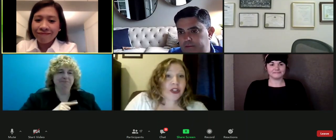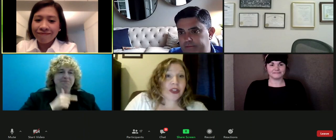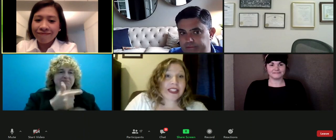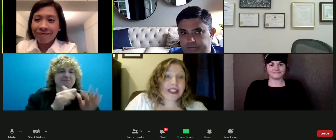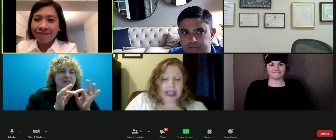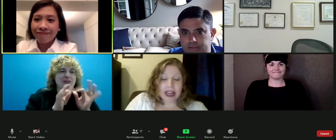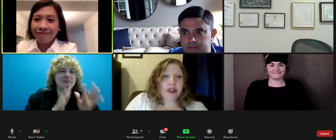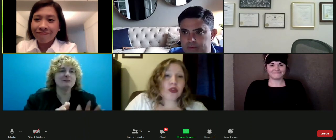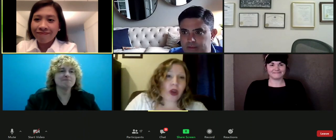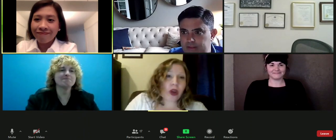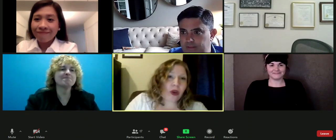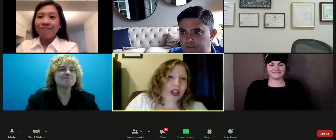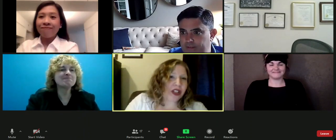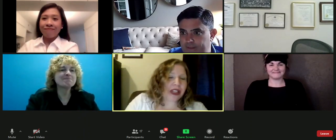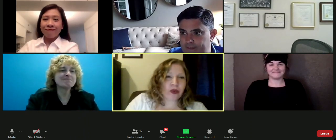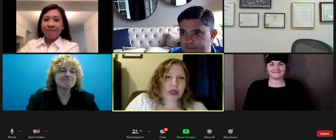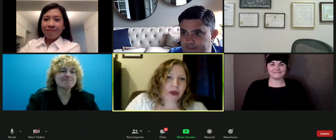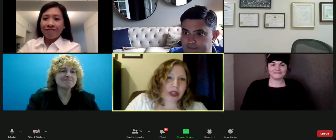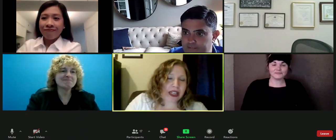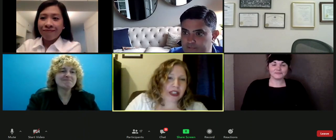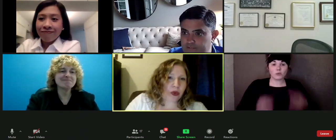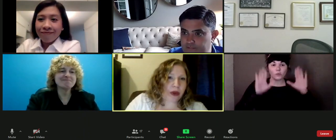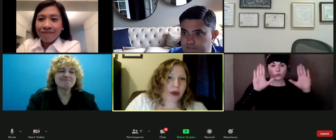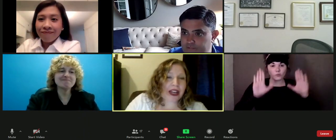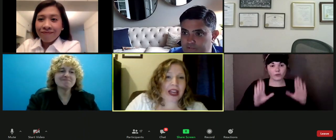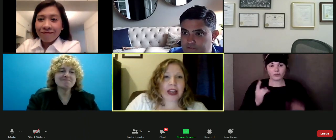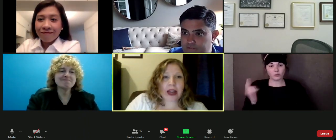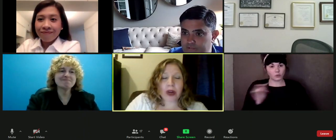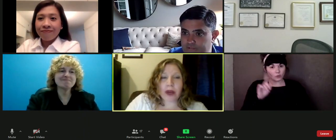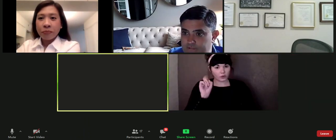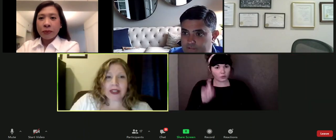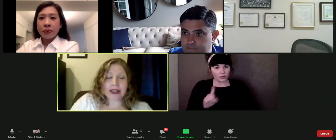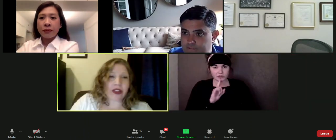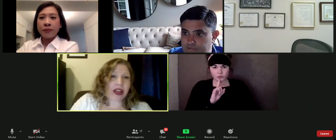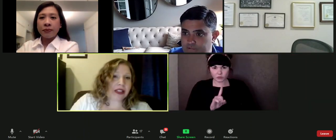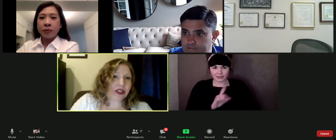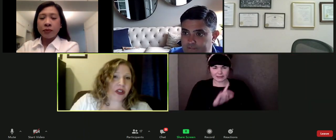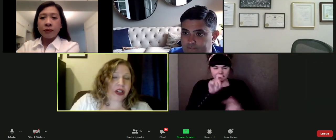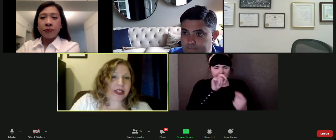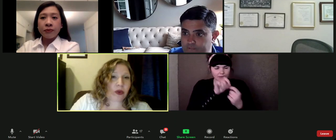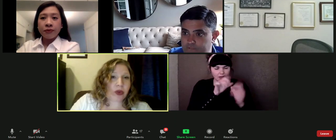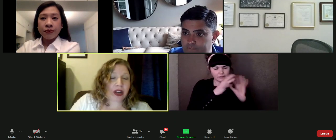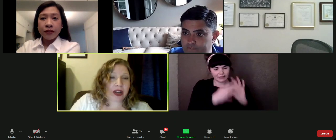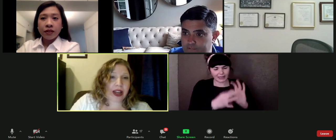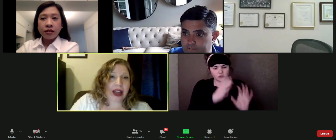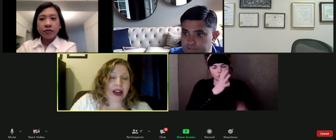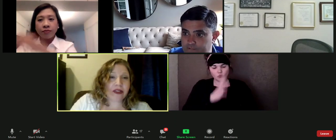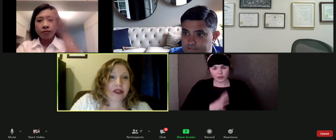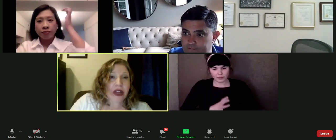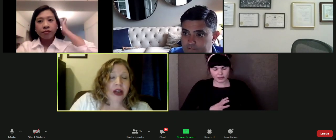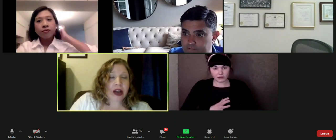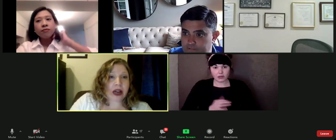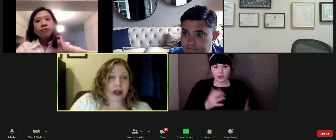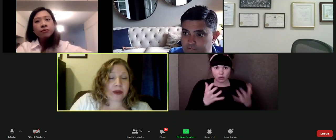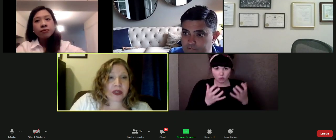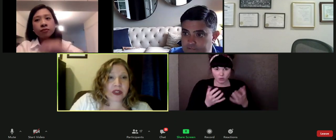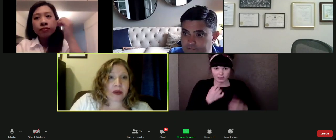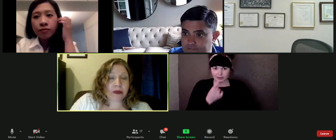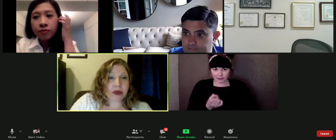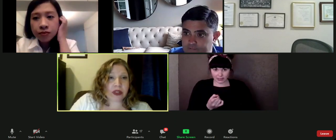Great. So this is, there's one question that's really related to women. And what I want to tell that listener is that we are going to have